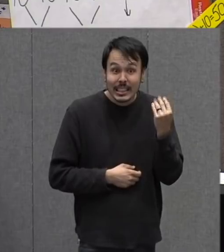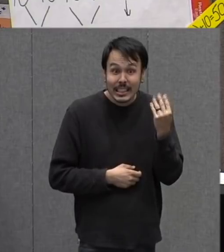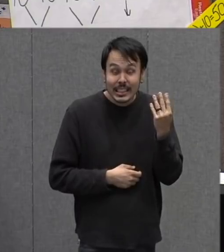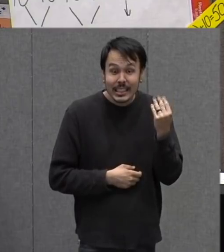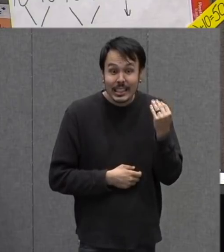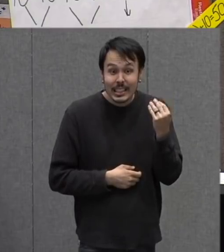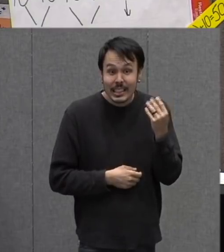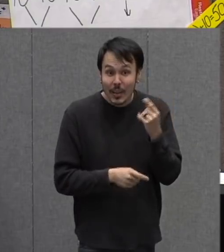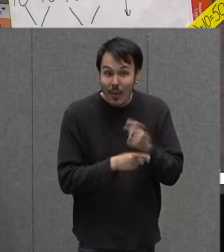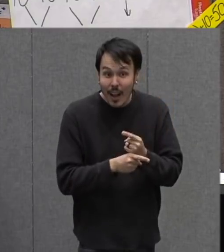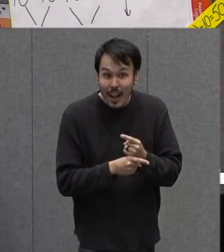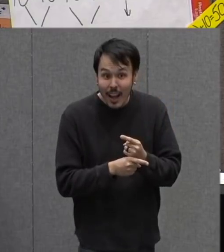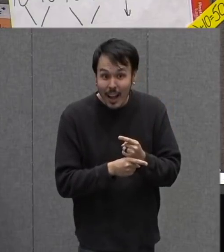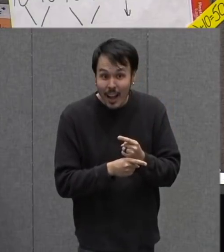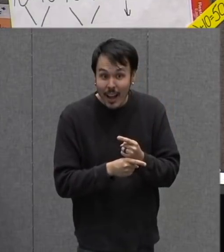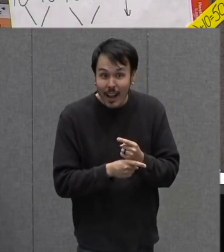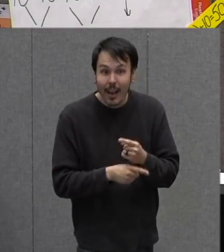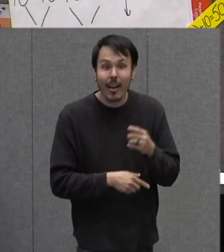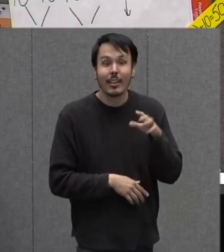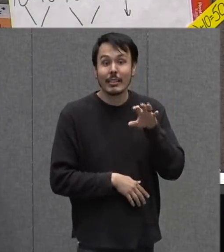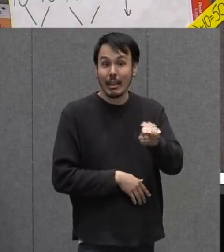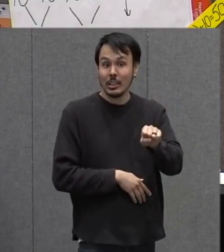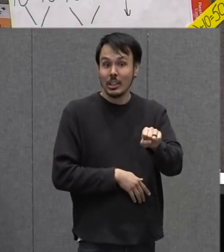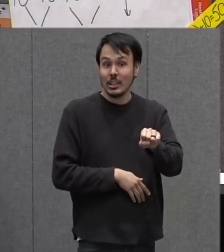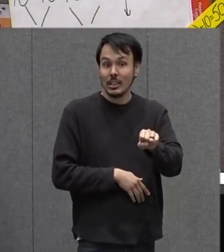Did I get you? Or did you catch me?